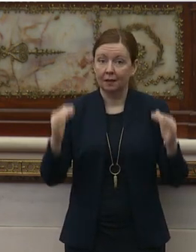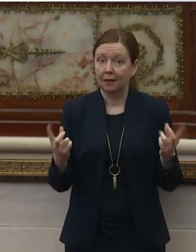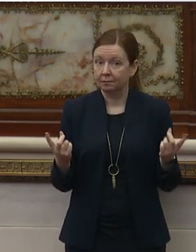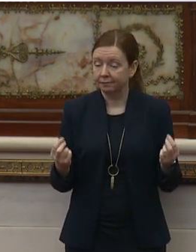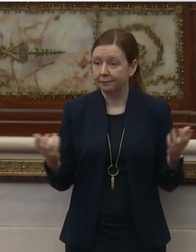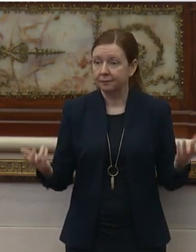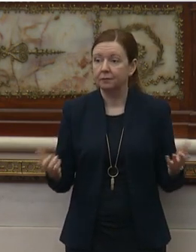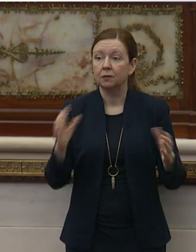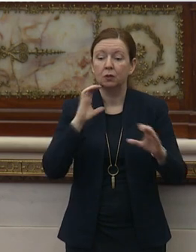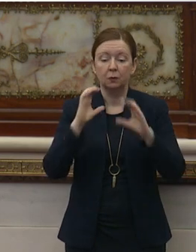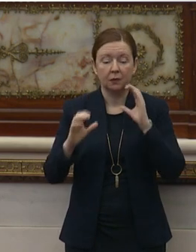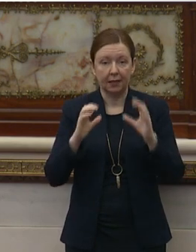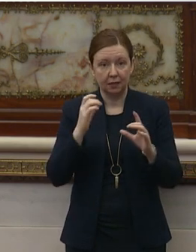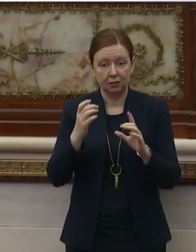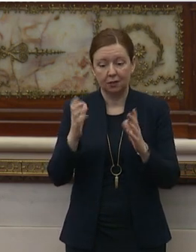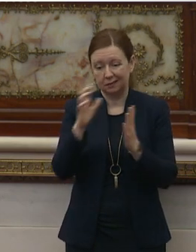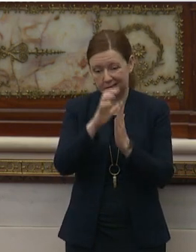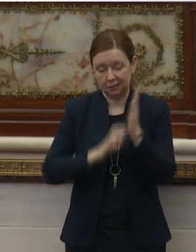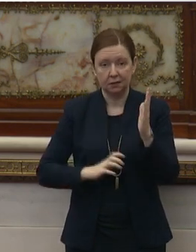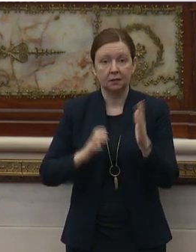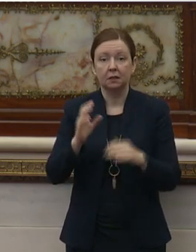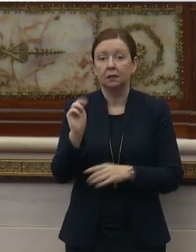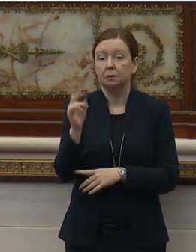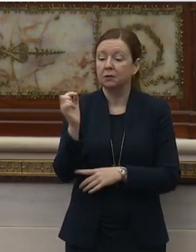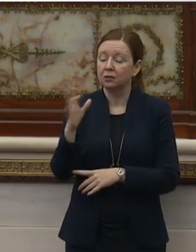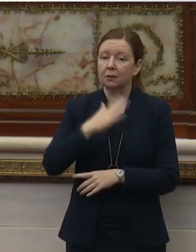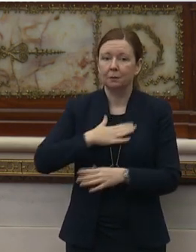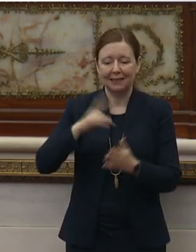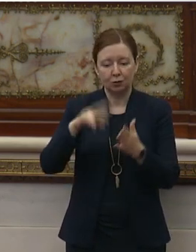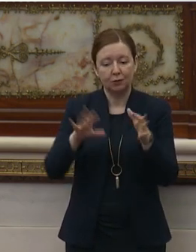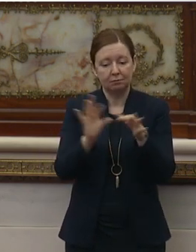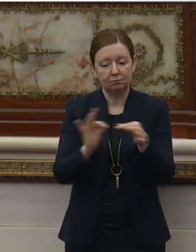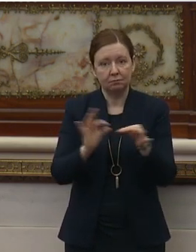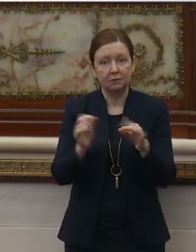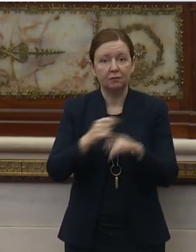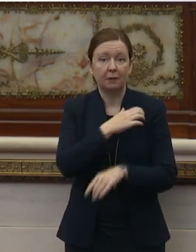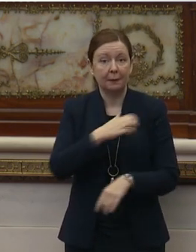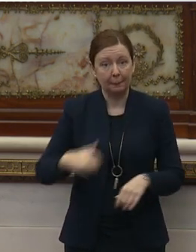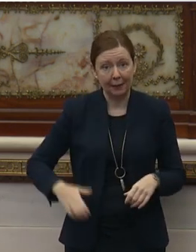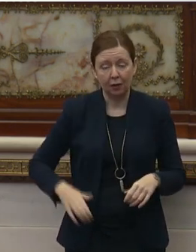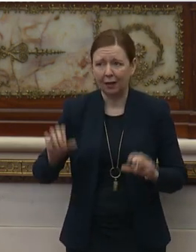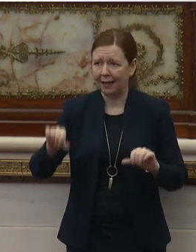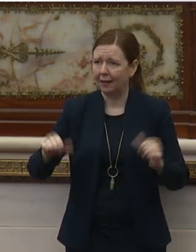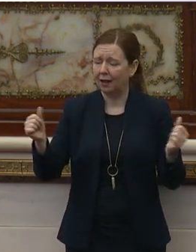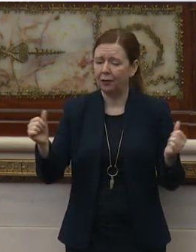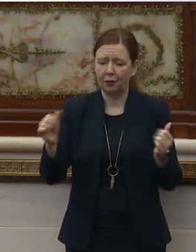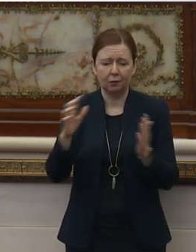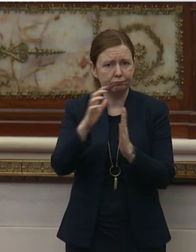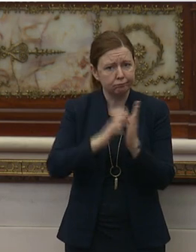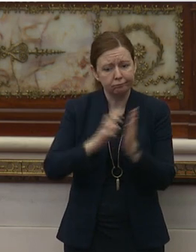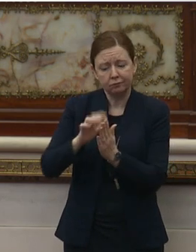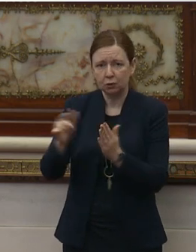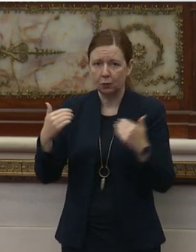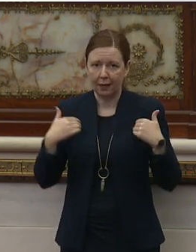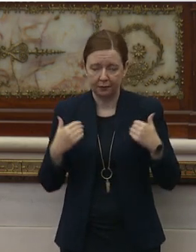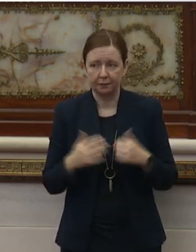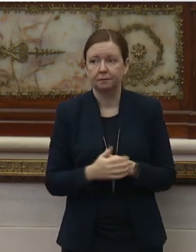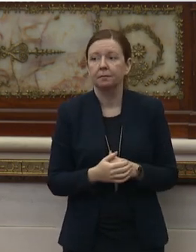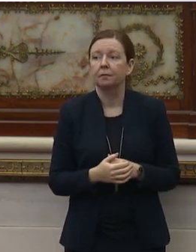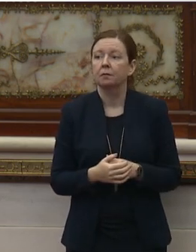business is communications. Mr. Decker, would you please read the messages from the mayor and any other communication that you may have in your